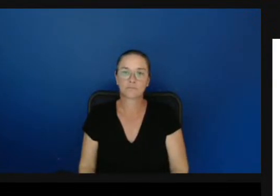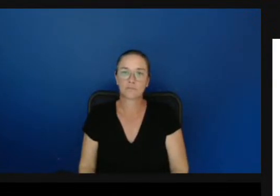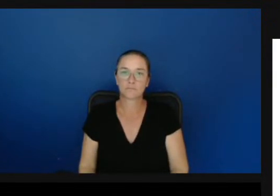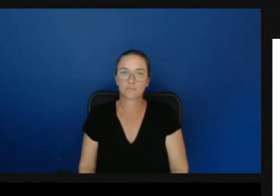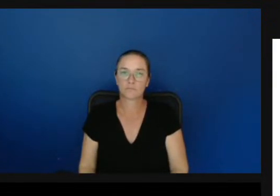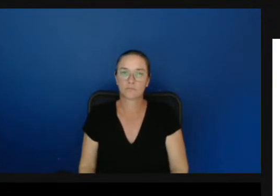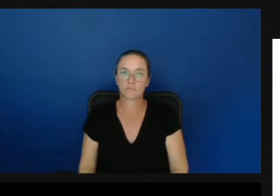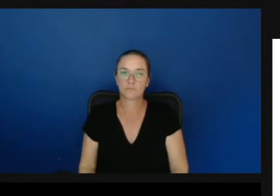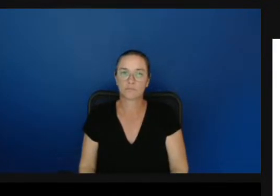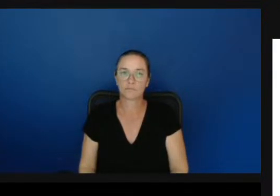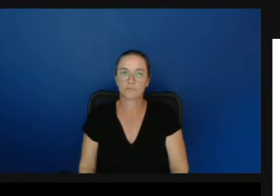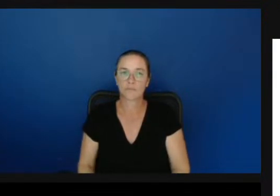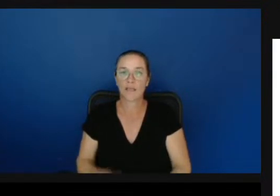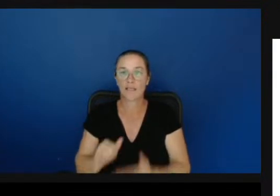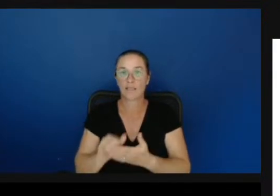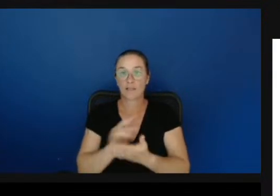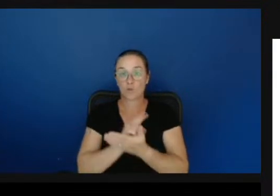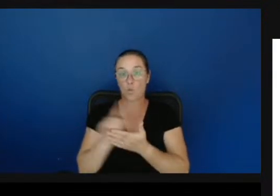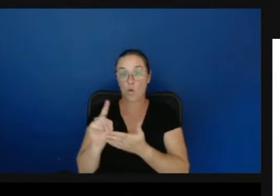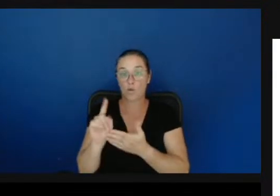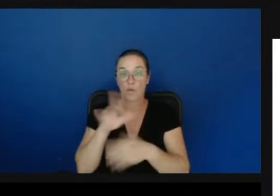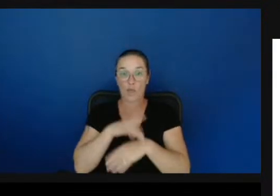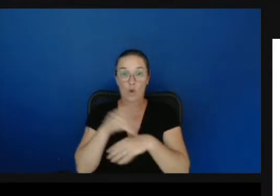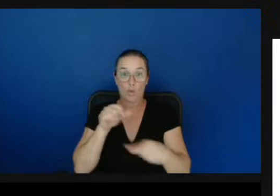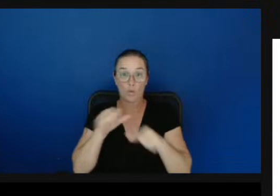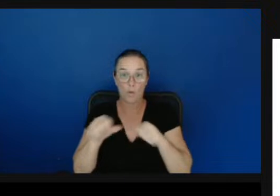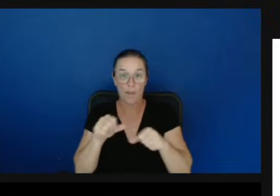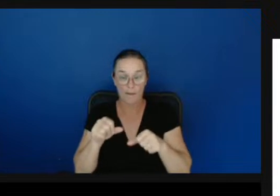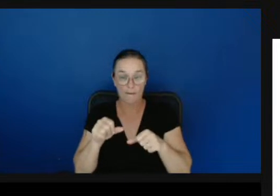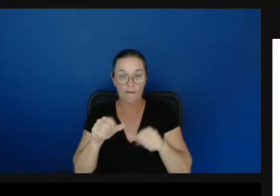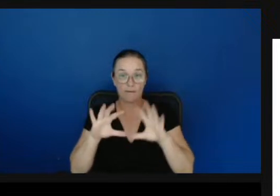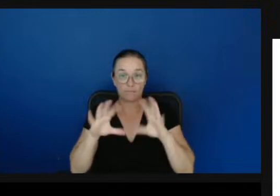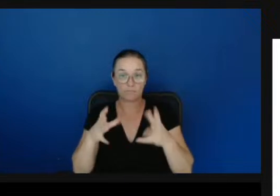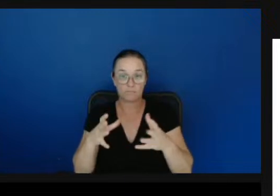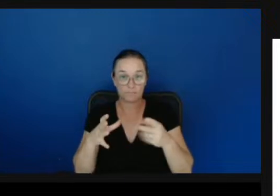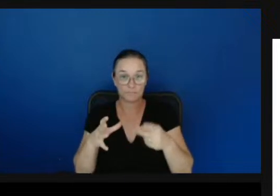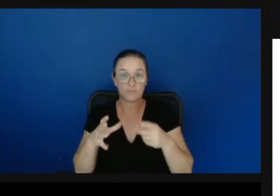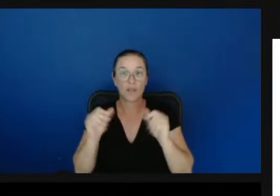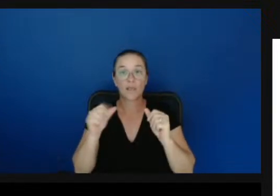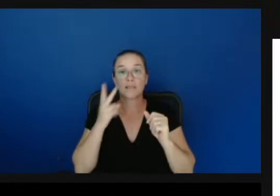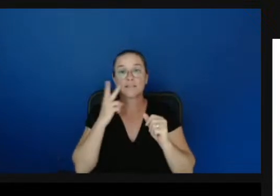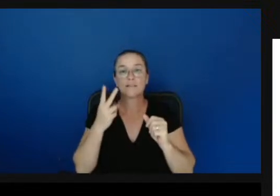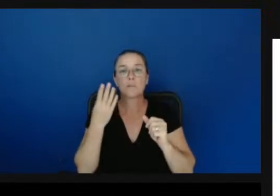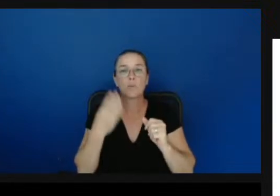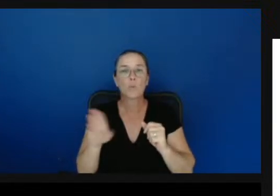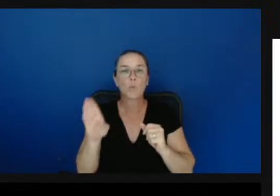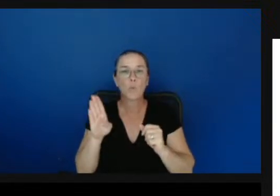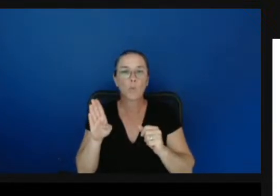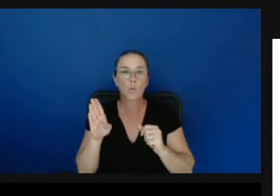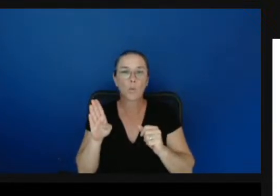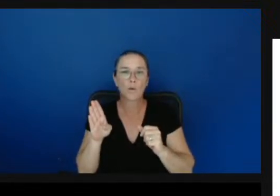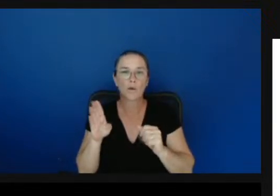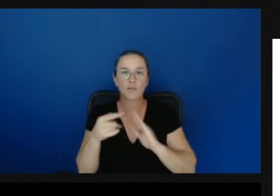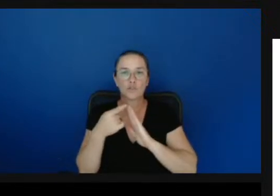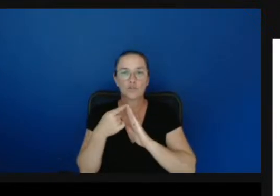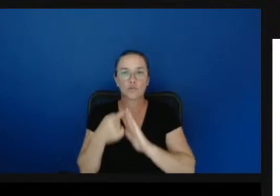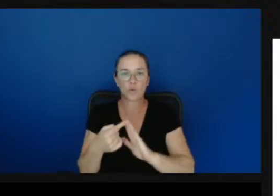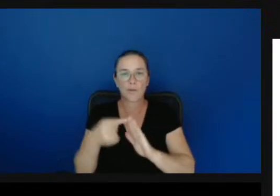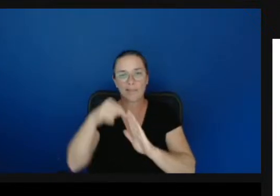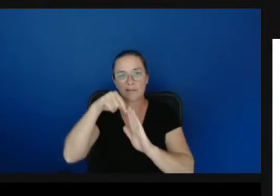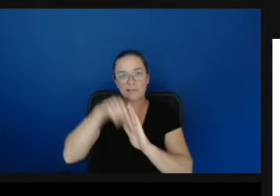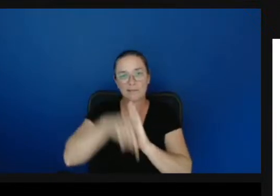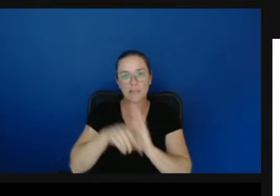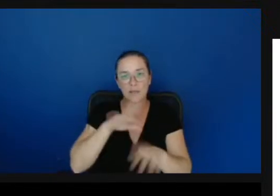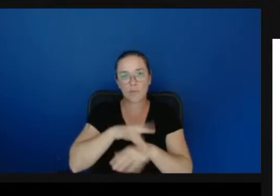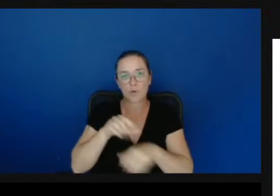So there is the 1 week earthquakes. In this plot, we can also see these blues showing those deep earthquakes under the